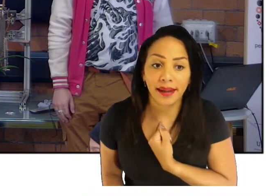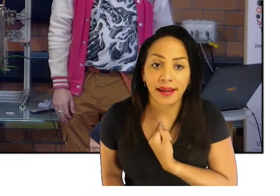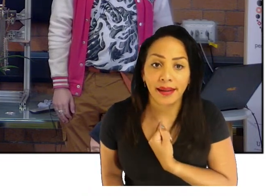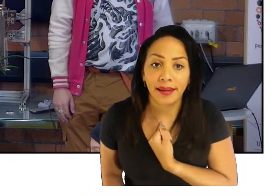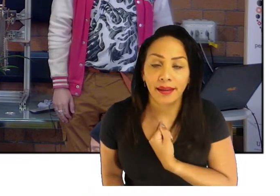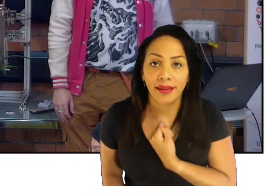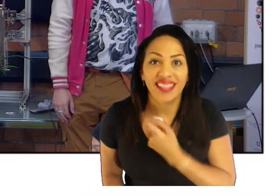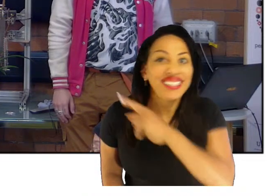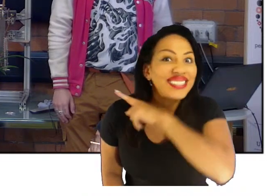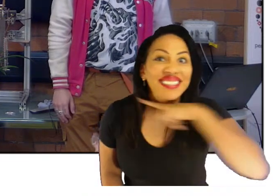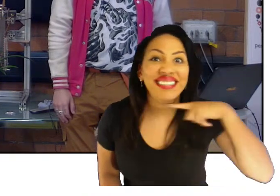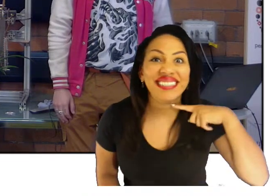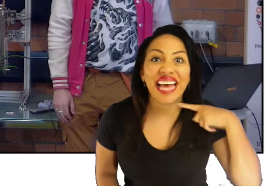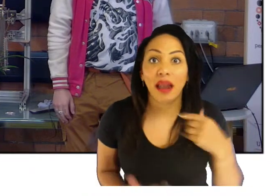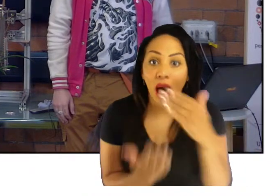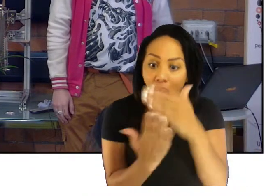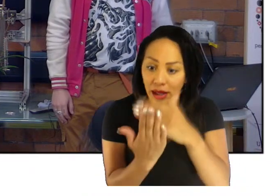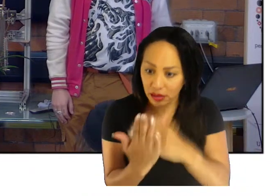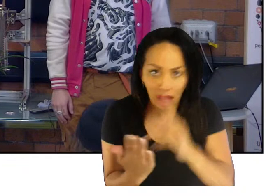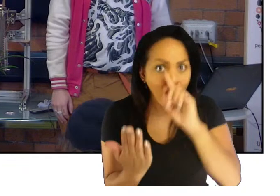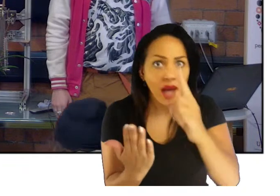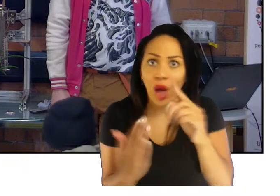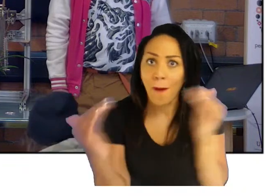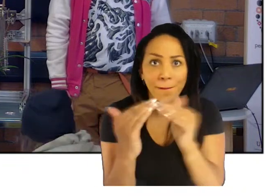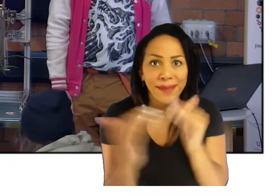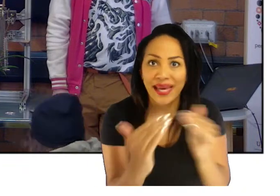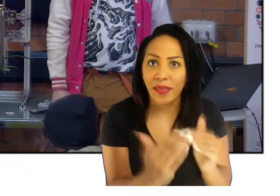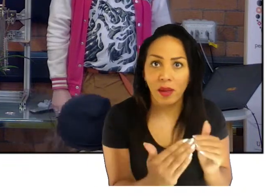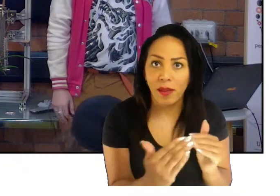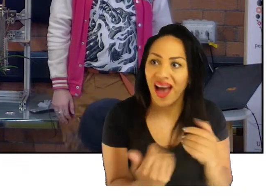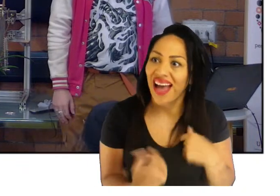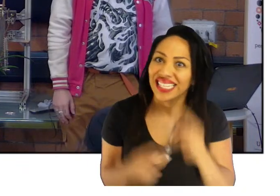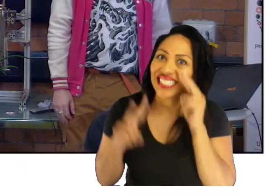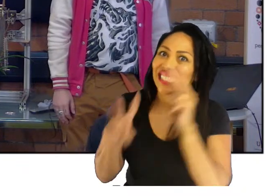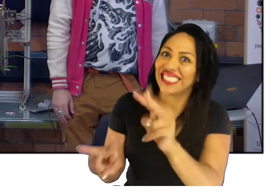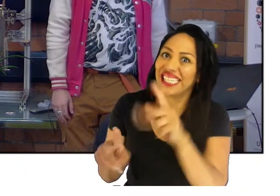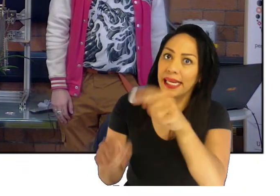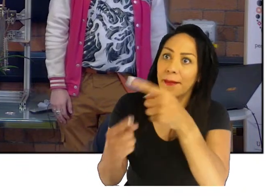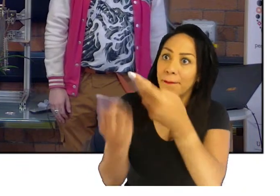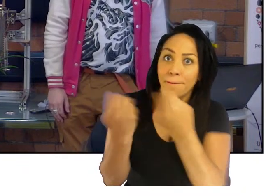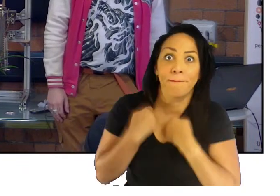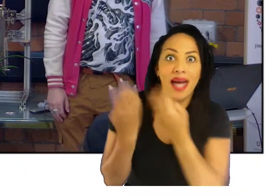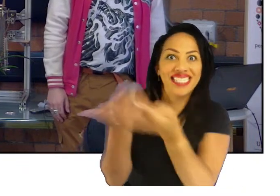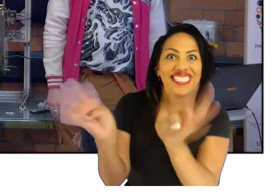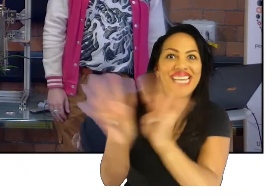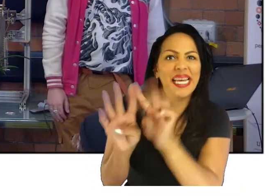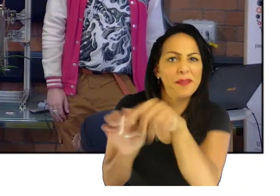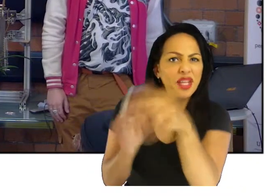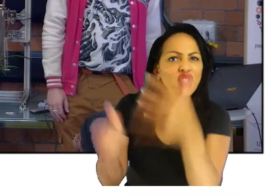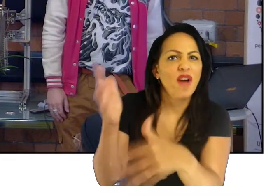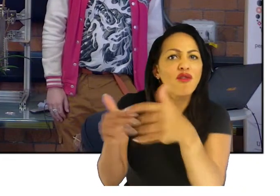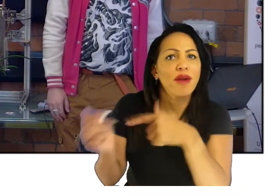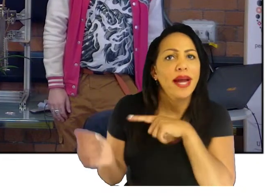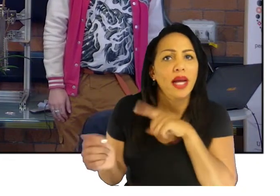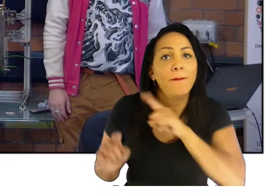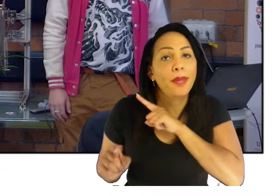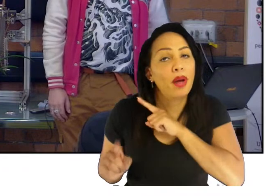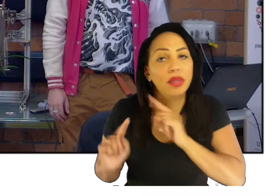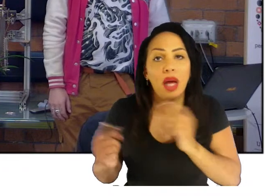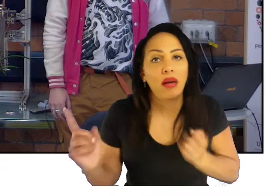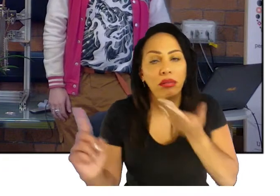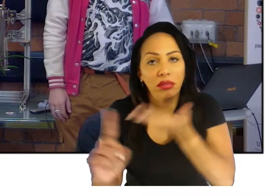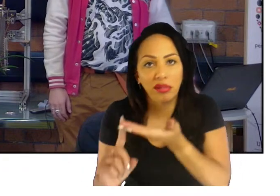deadlines, and especially when I can see that my team are suffering. And this sort of position of needy,